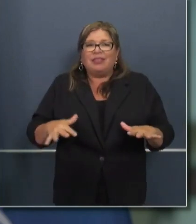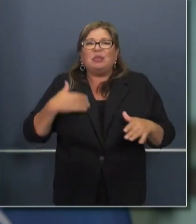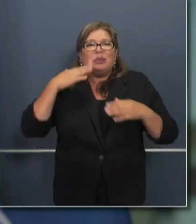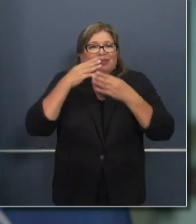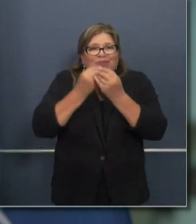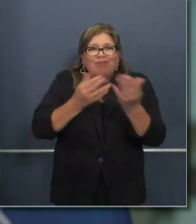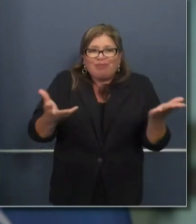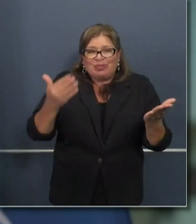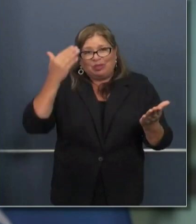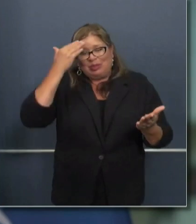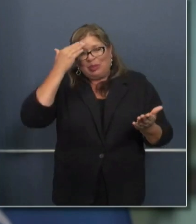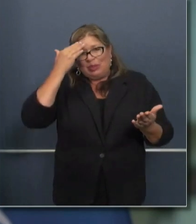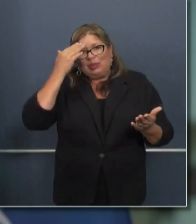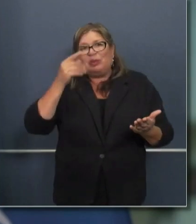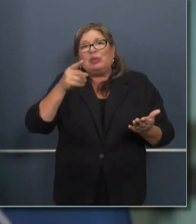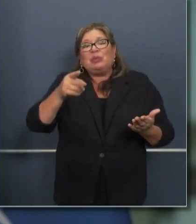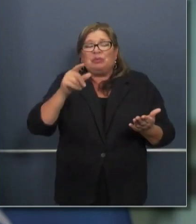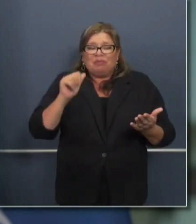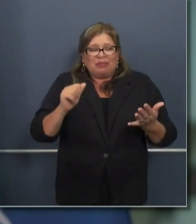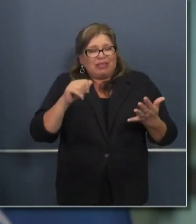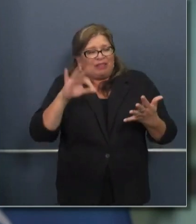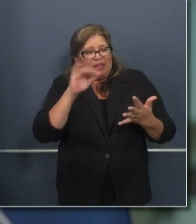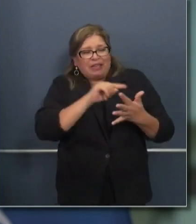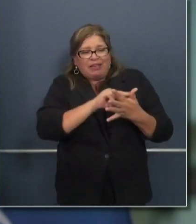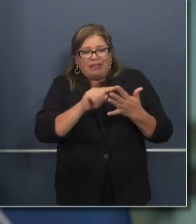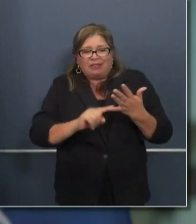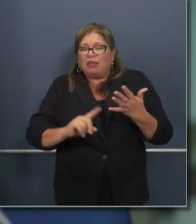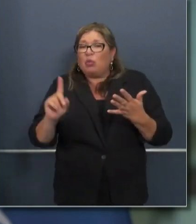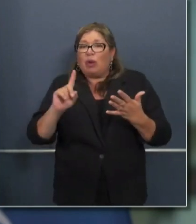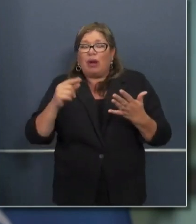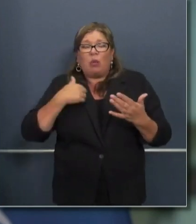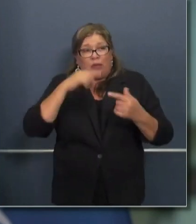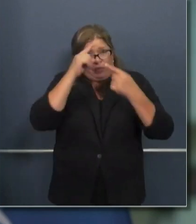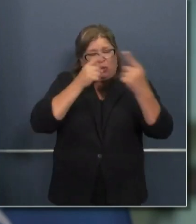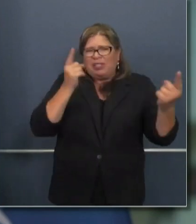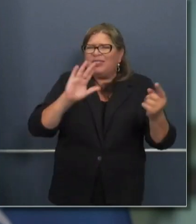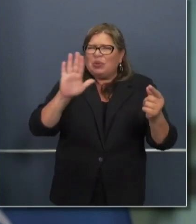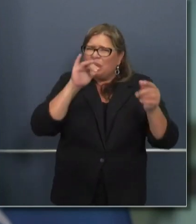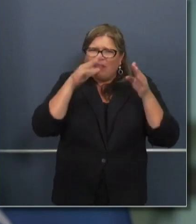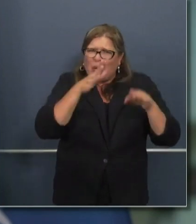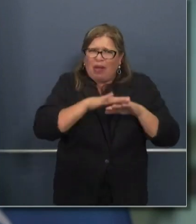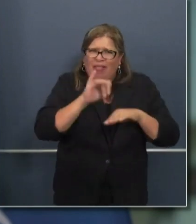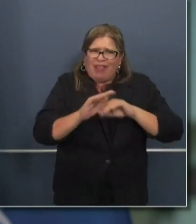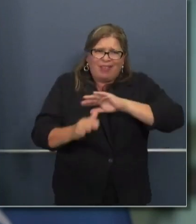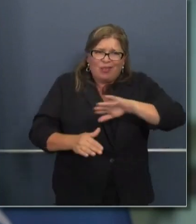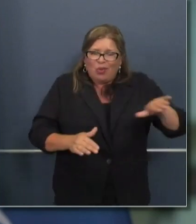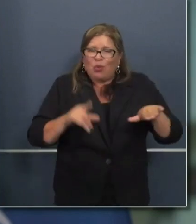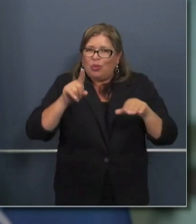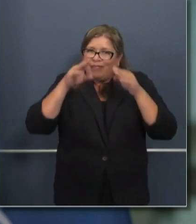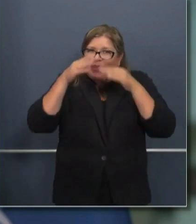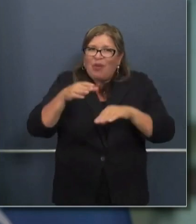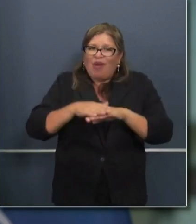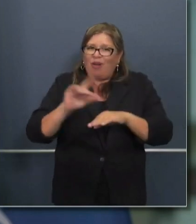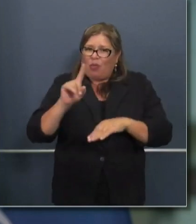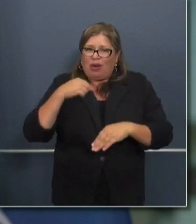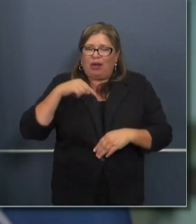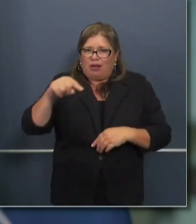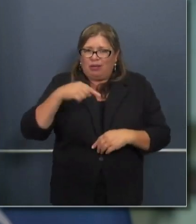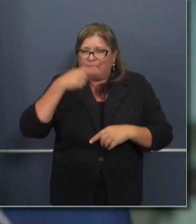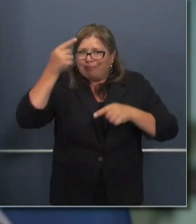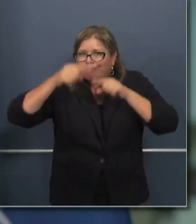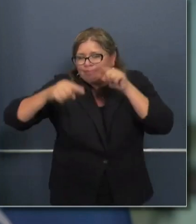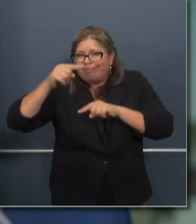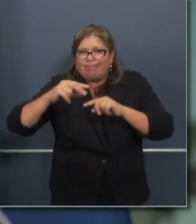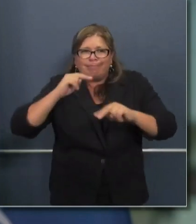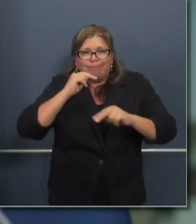areas where we found common ground. This is not about disagreements. A budget deal is about where we found agreement, and I want to